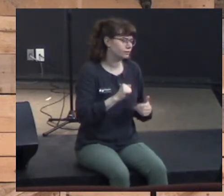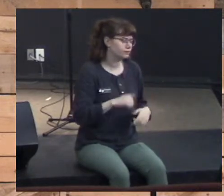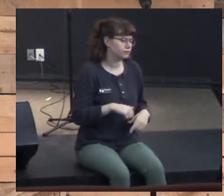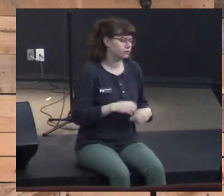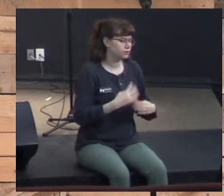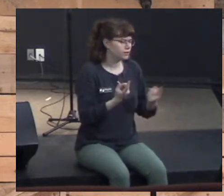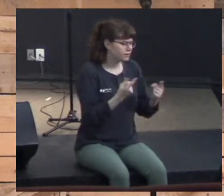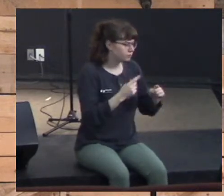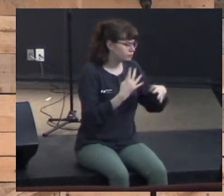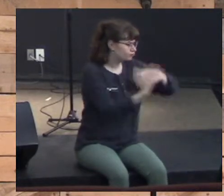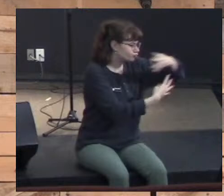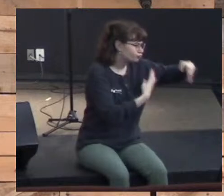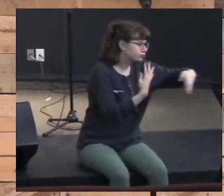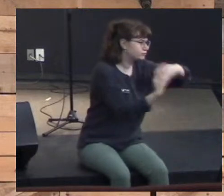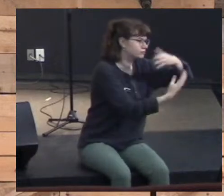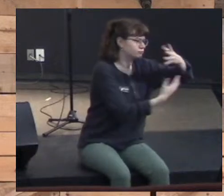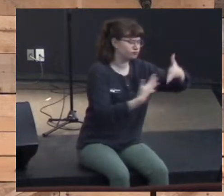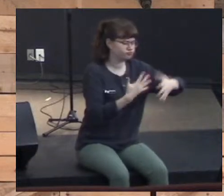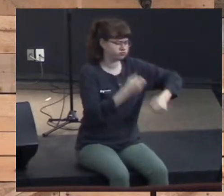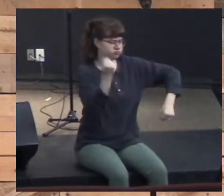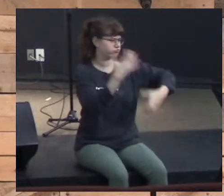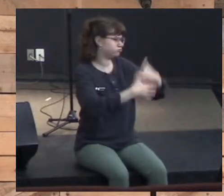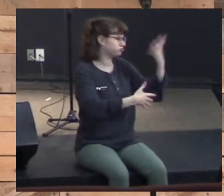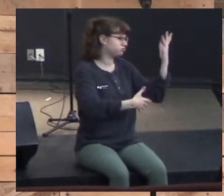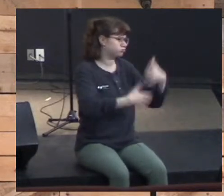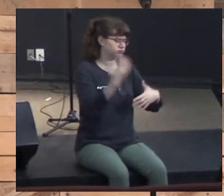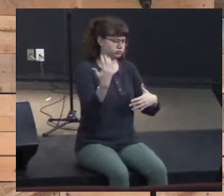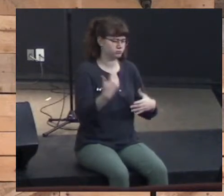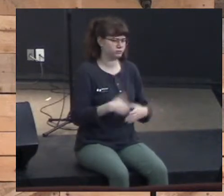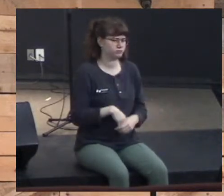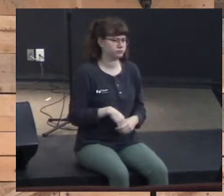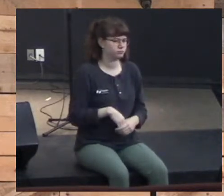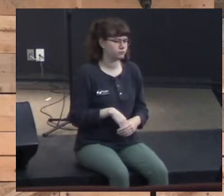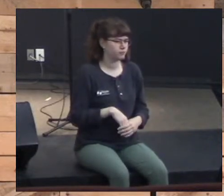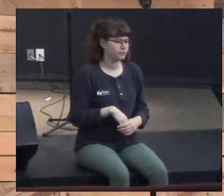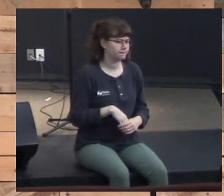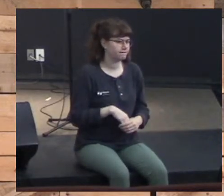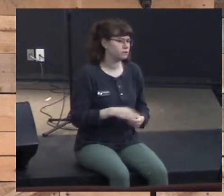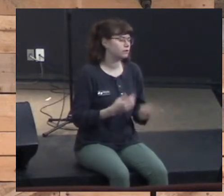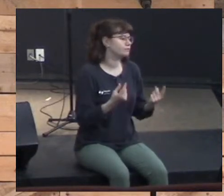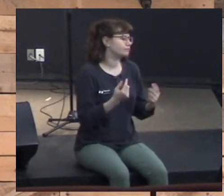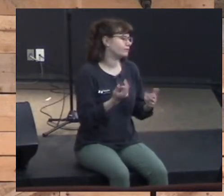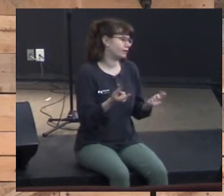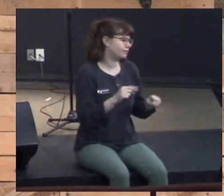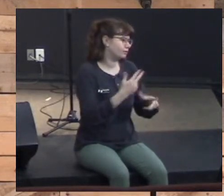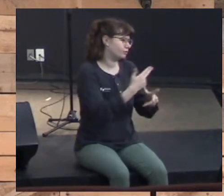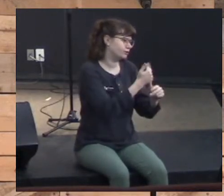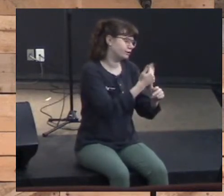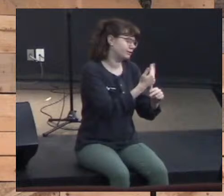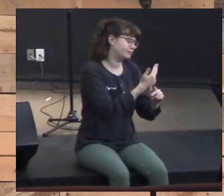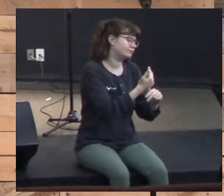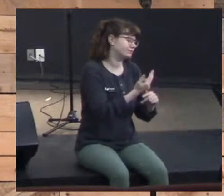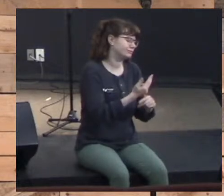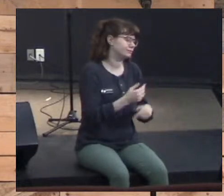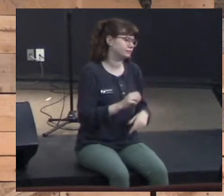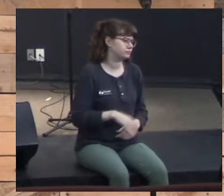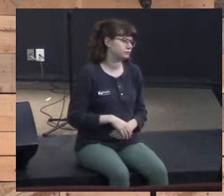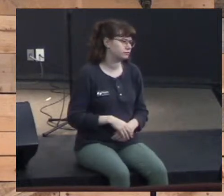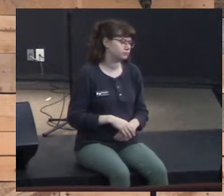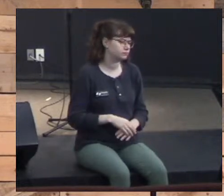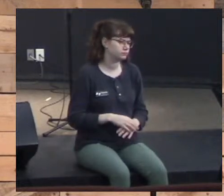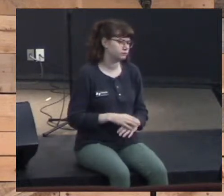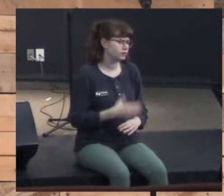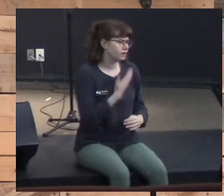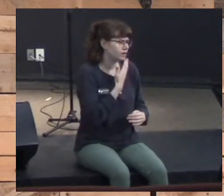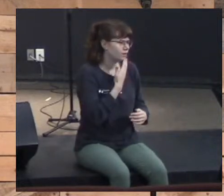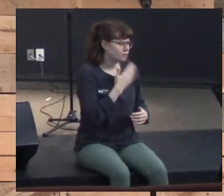around Charleston just enough to not really tear it up too bad. And they're used to hurricanes up there. Right. So, but I don't think it got that bad